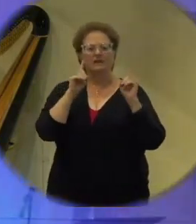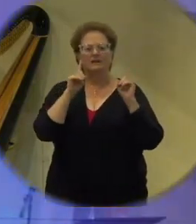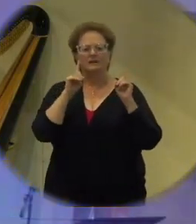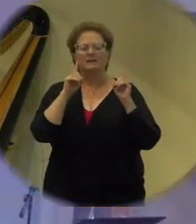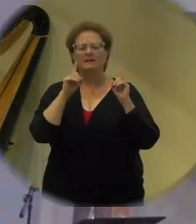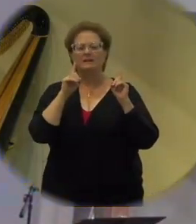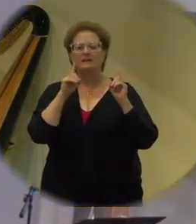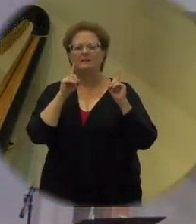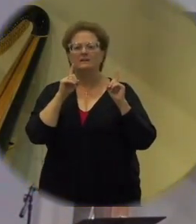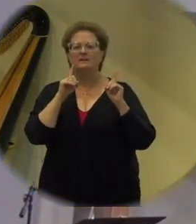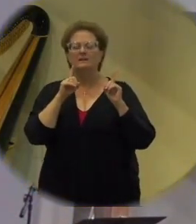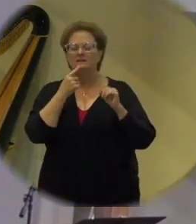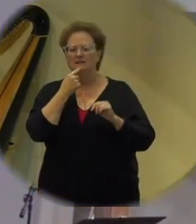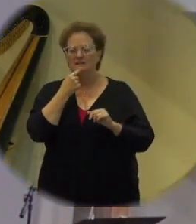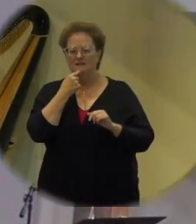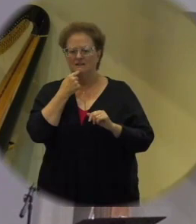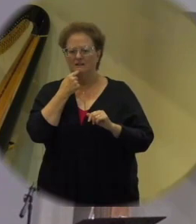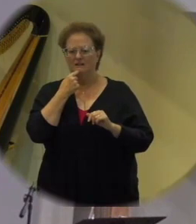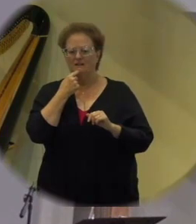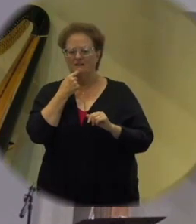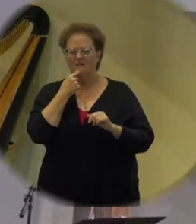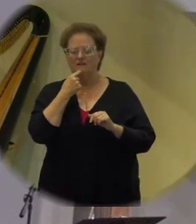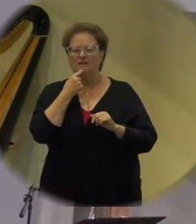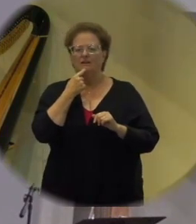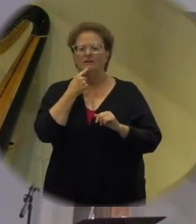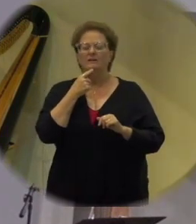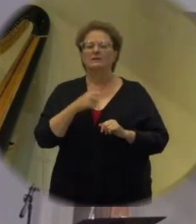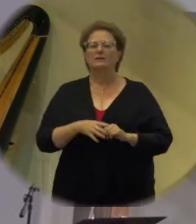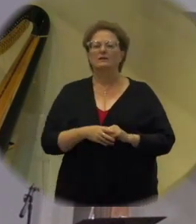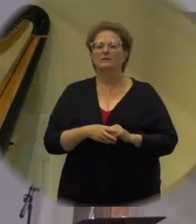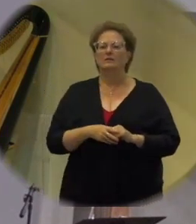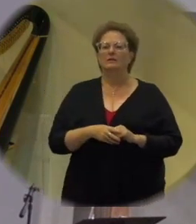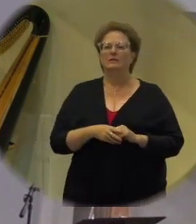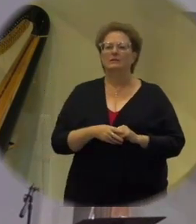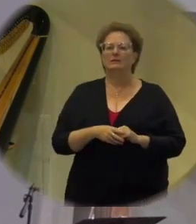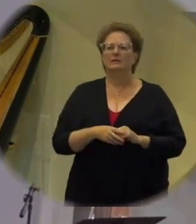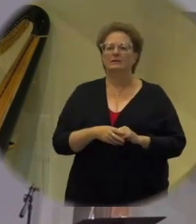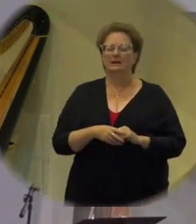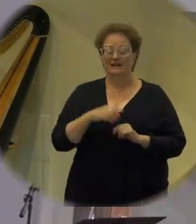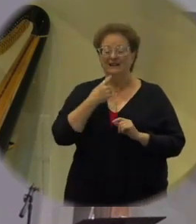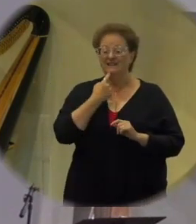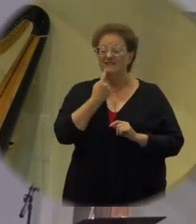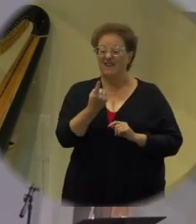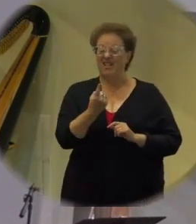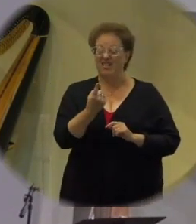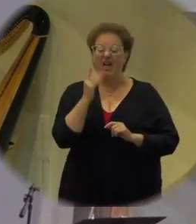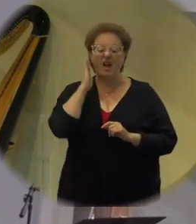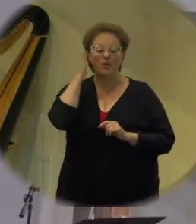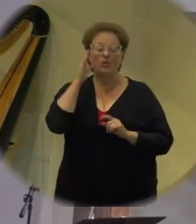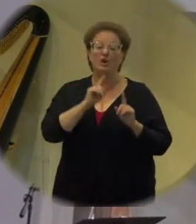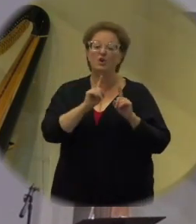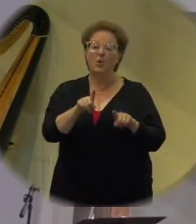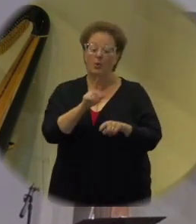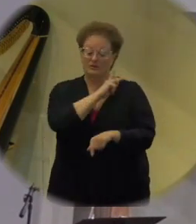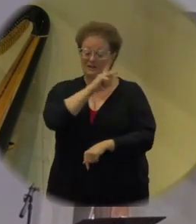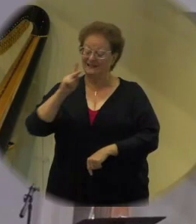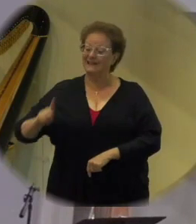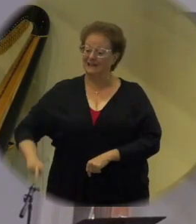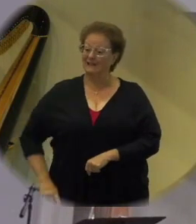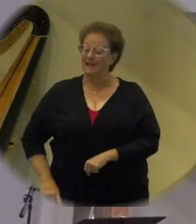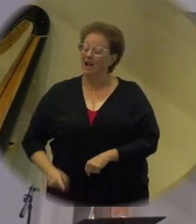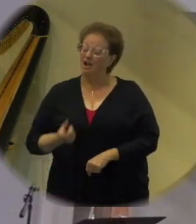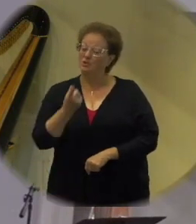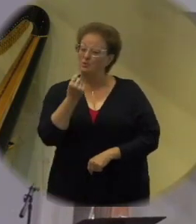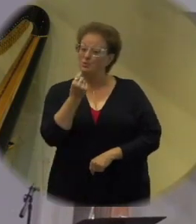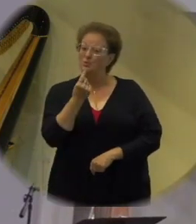the occasion, and she says back to Mordecai these words, say to Mordecai, I will go to the king. So I'll